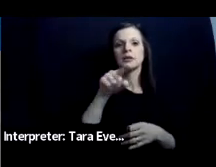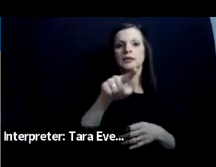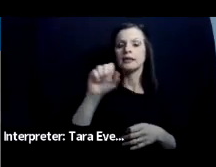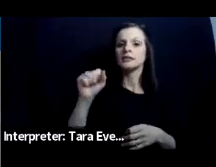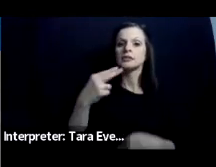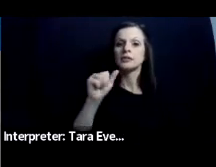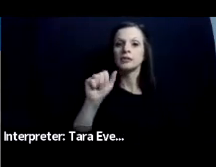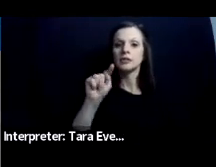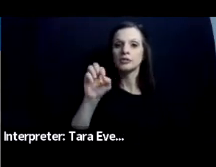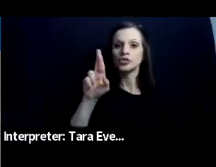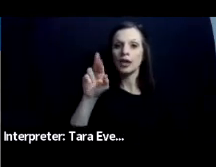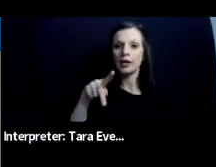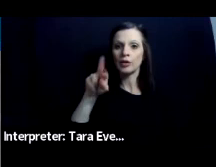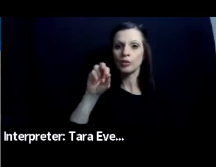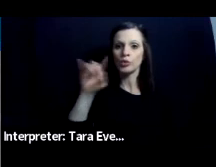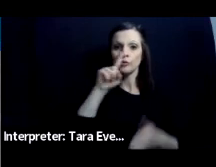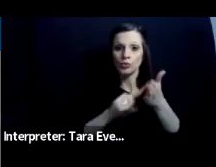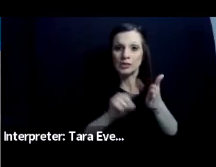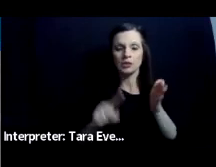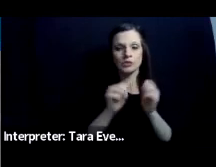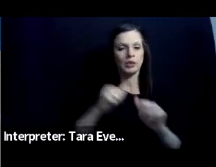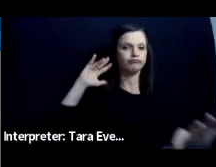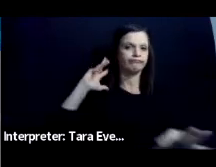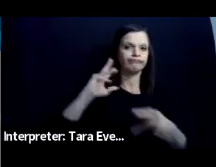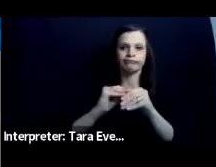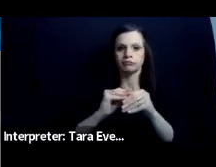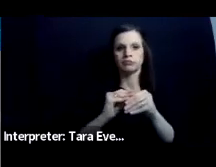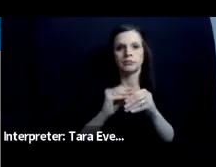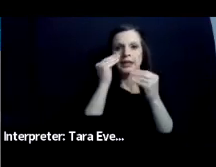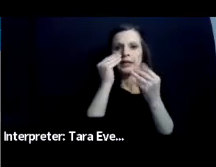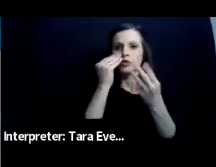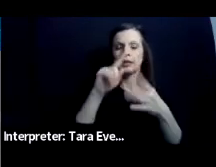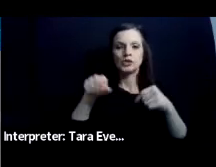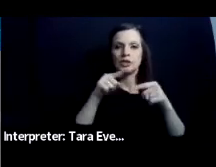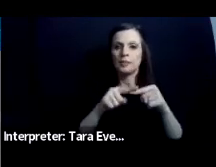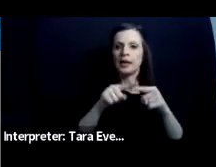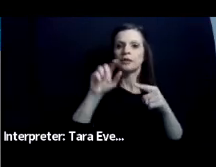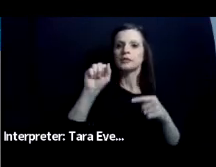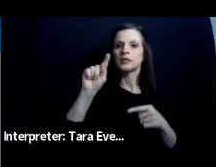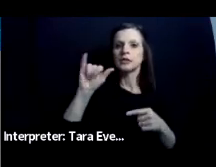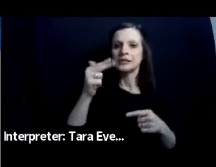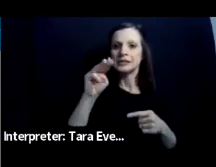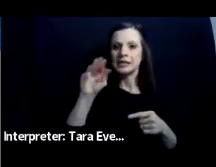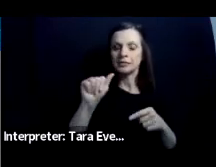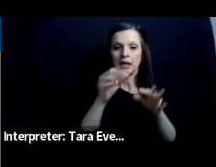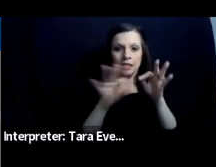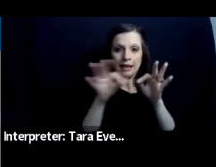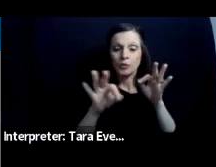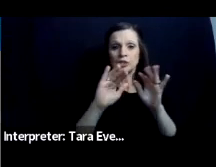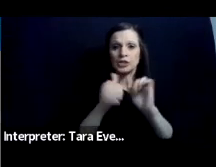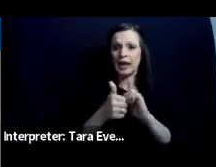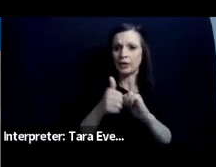comprehensive information about stigmatizing language and how we can use person-first